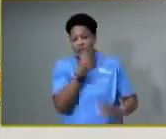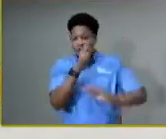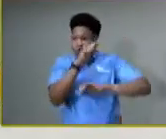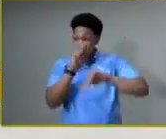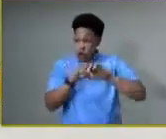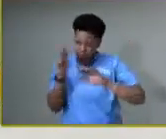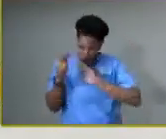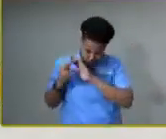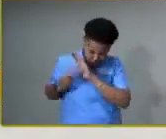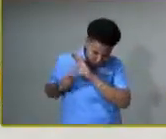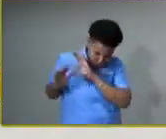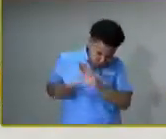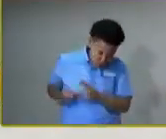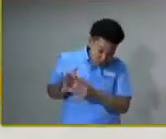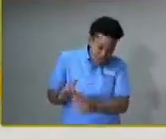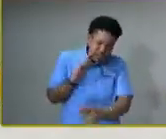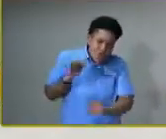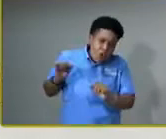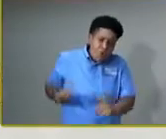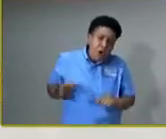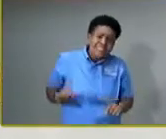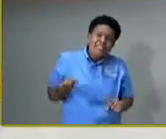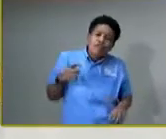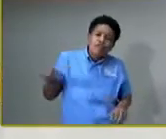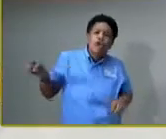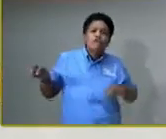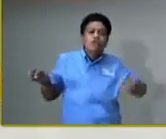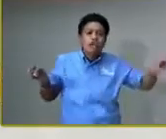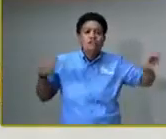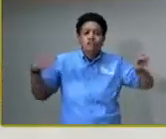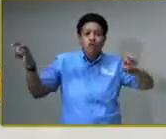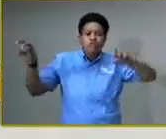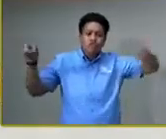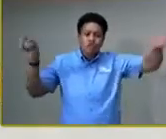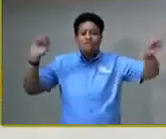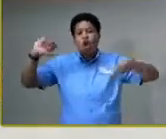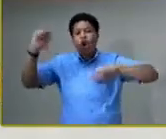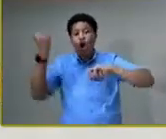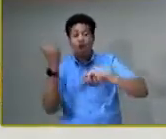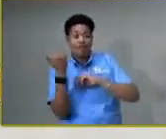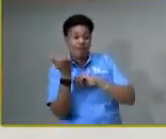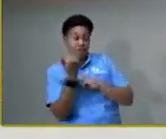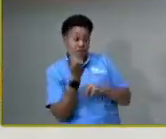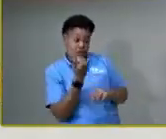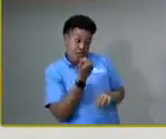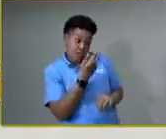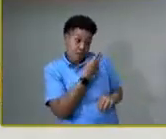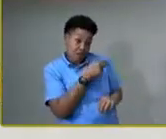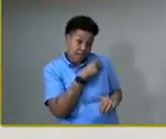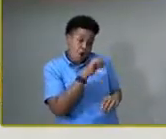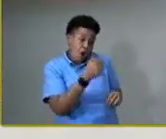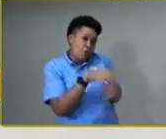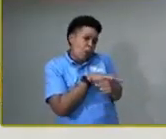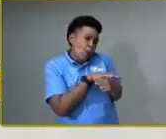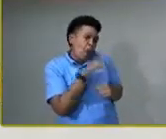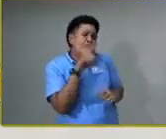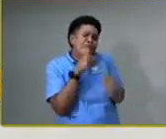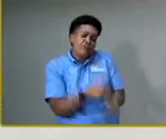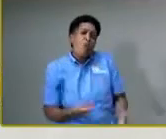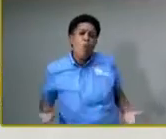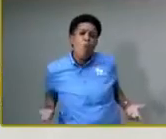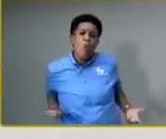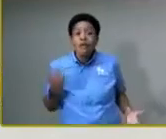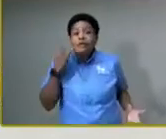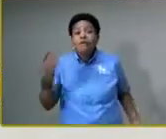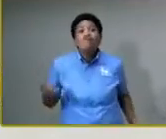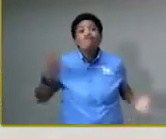protocols around the possibility of transfers to other institutions are followed, or any other